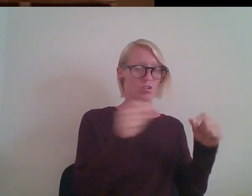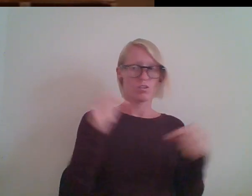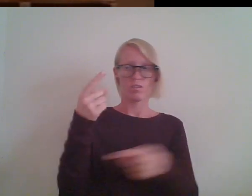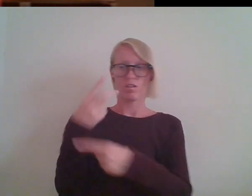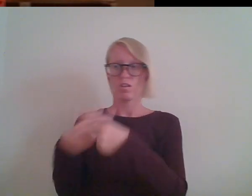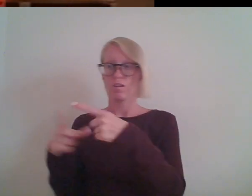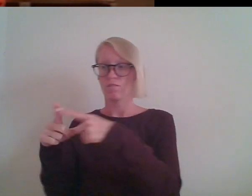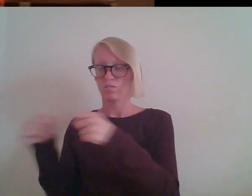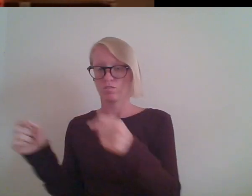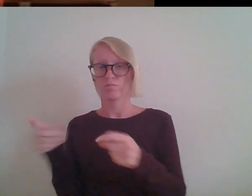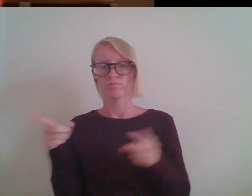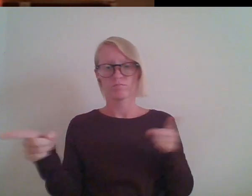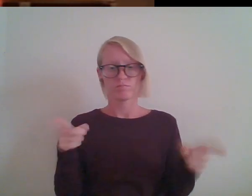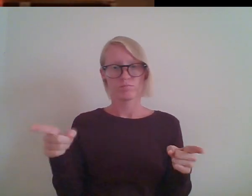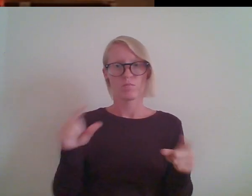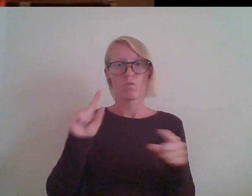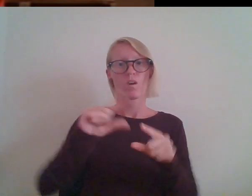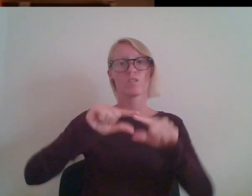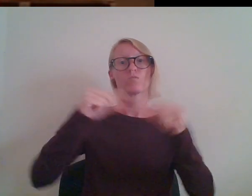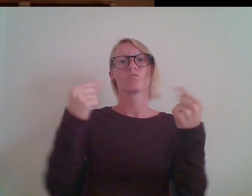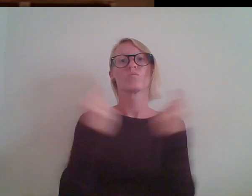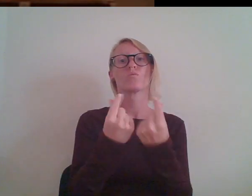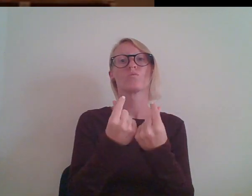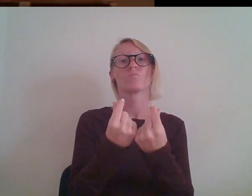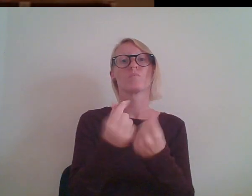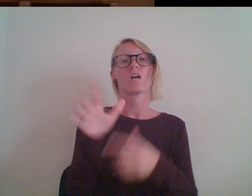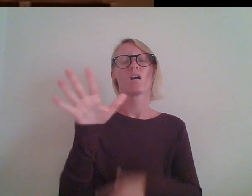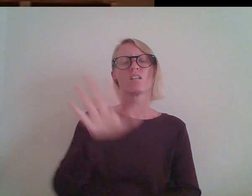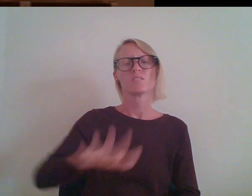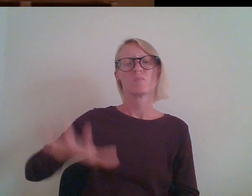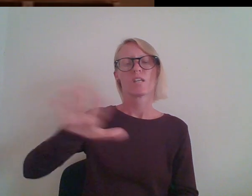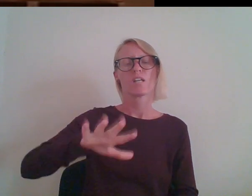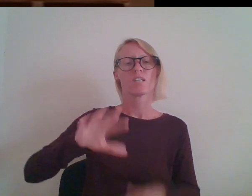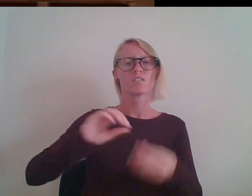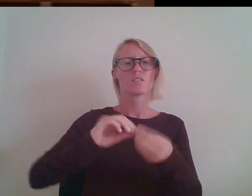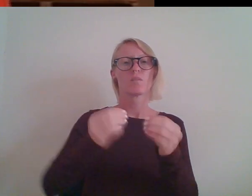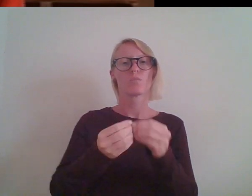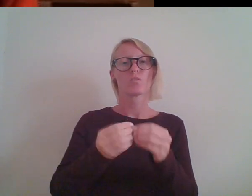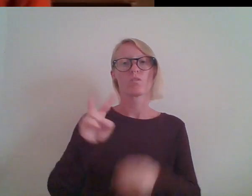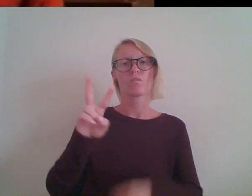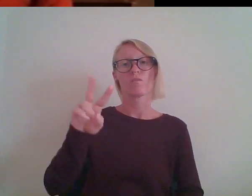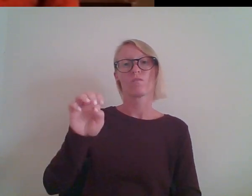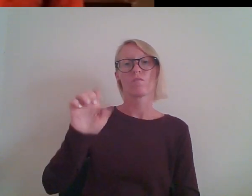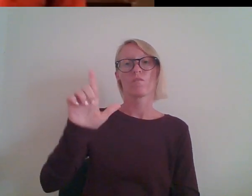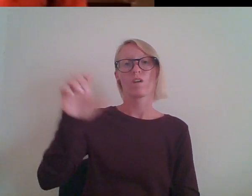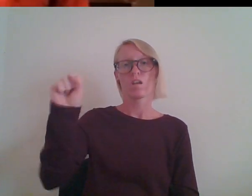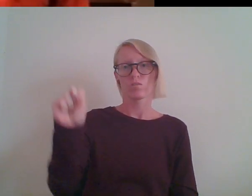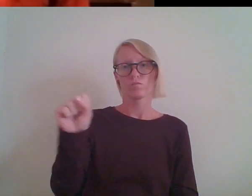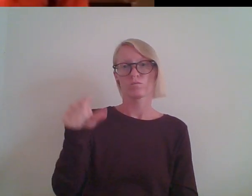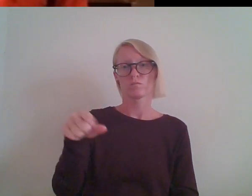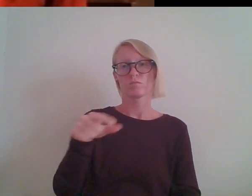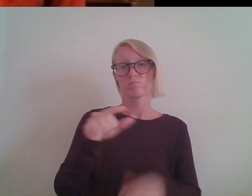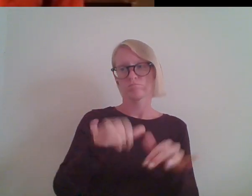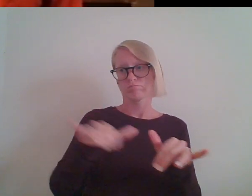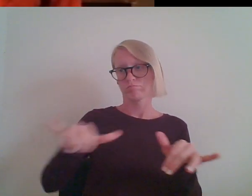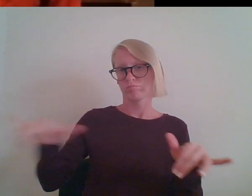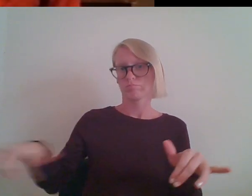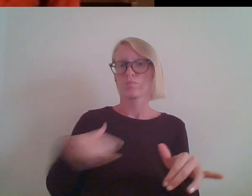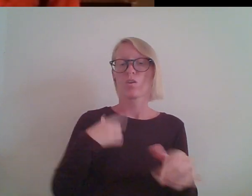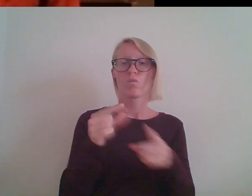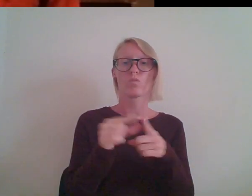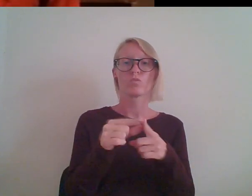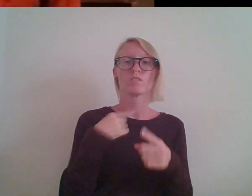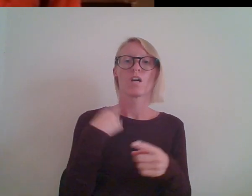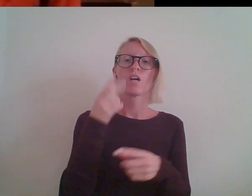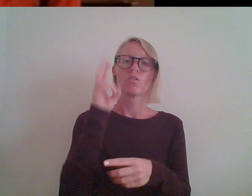I have one group try to estimate the number of vowels in a series of words that I read to them. So they're thinking